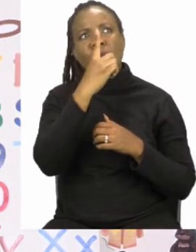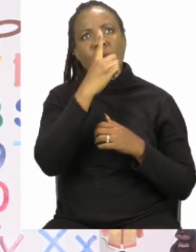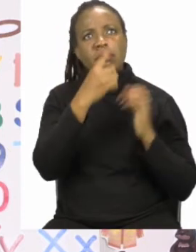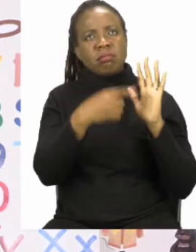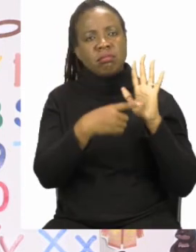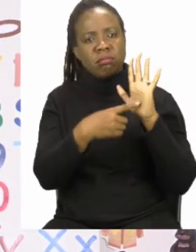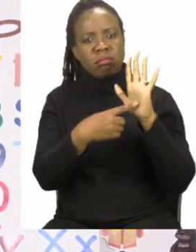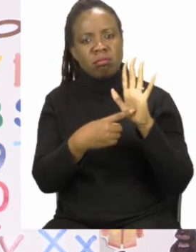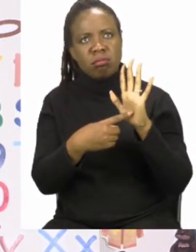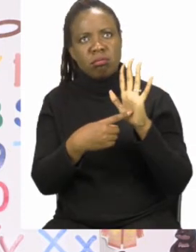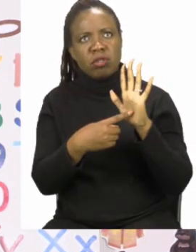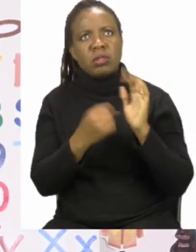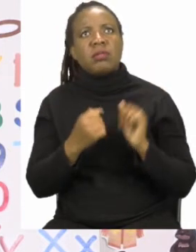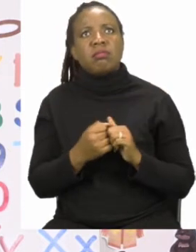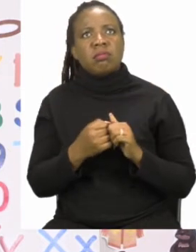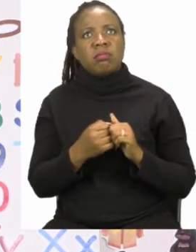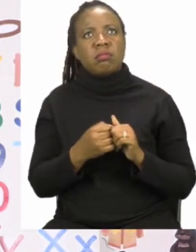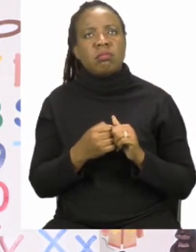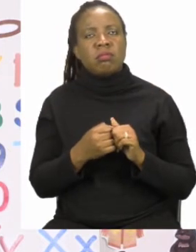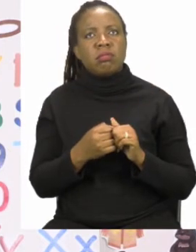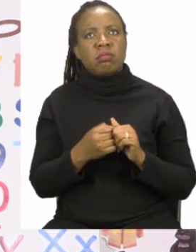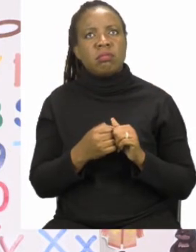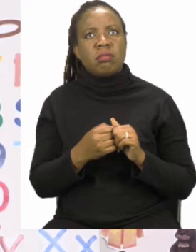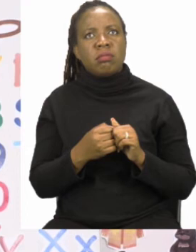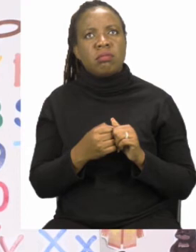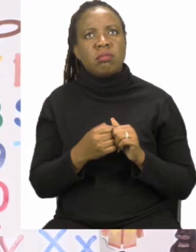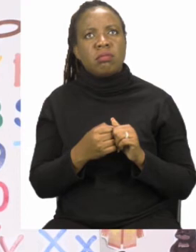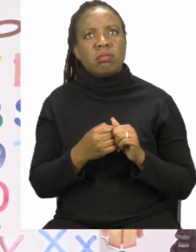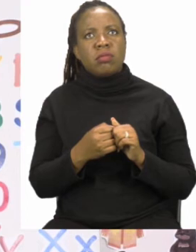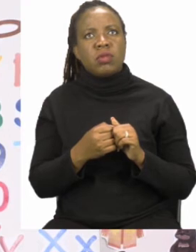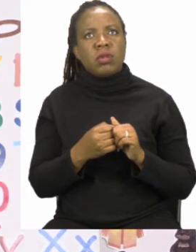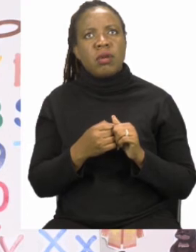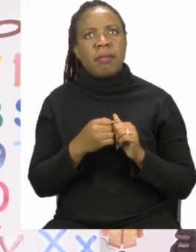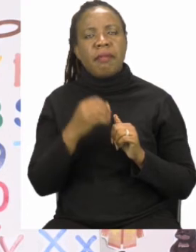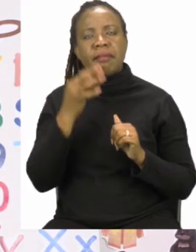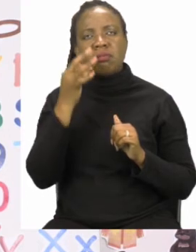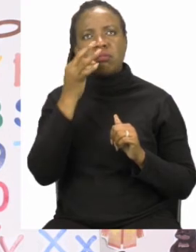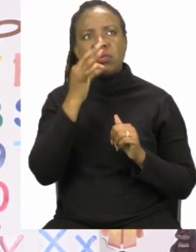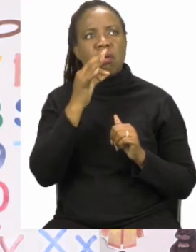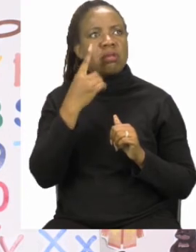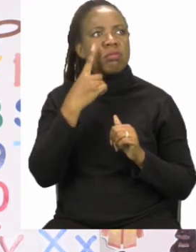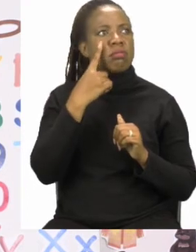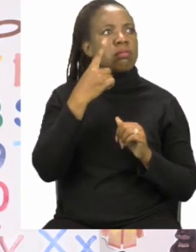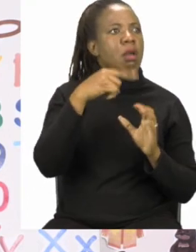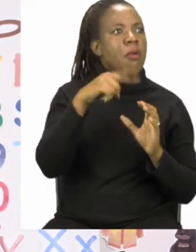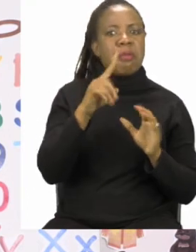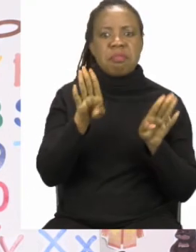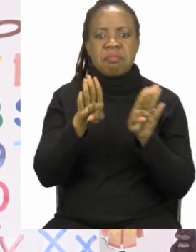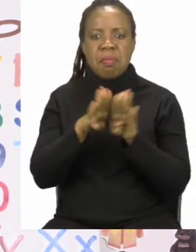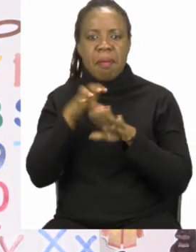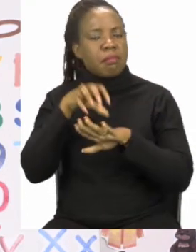grows outside, not the one that we use to make delicious cakes. So, if we have